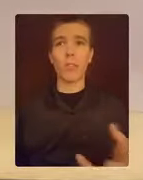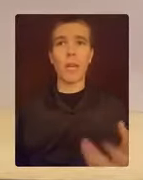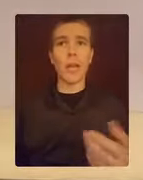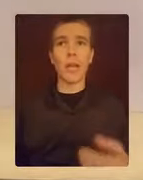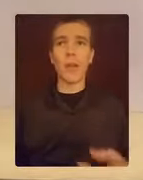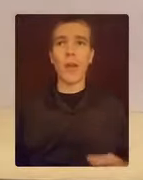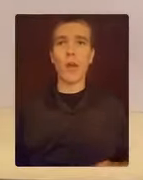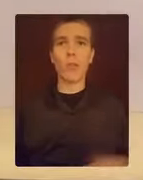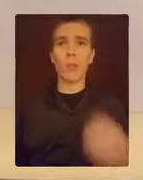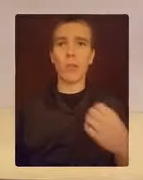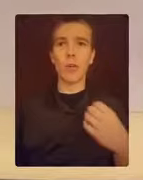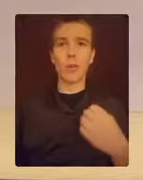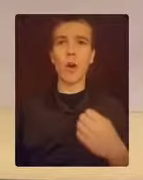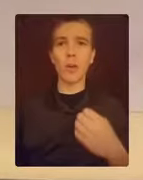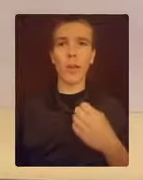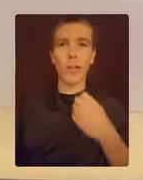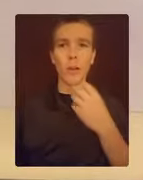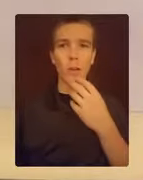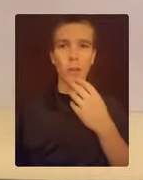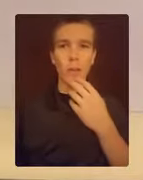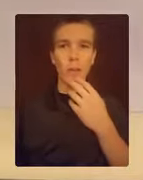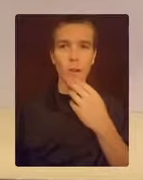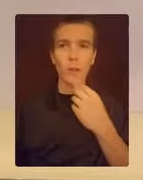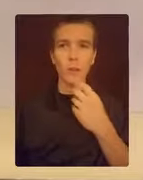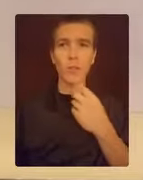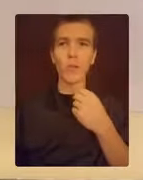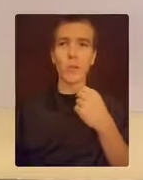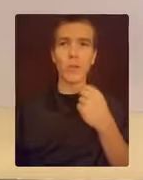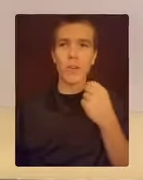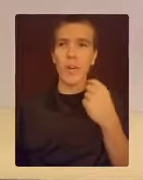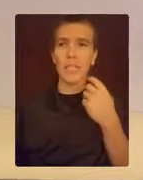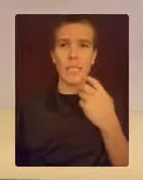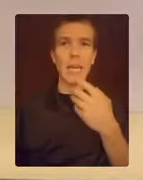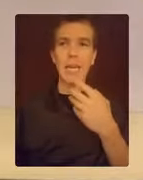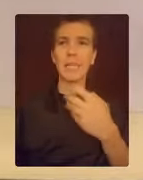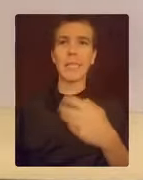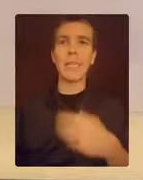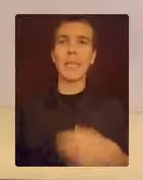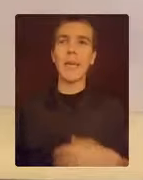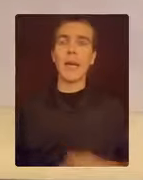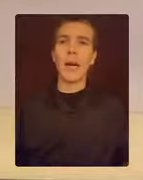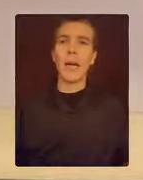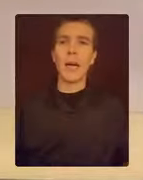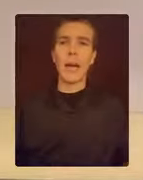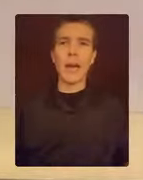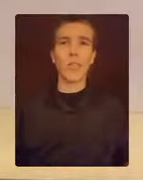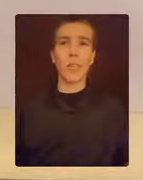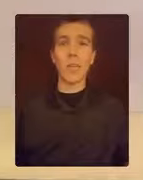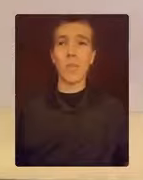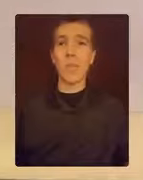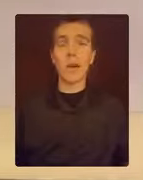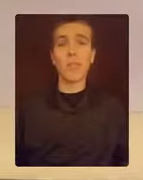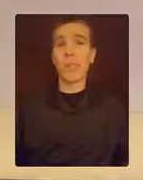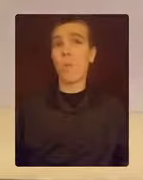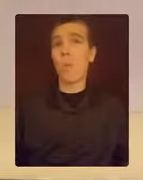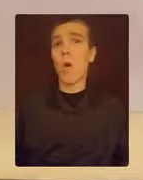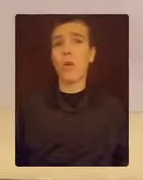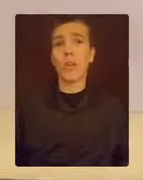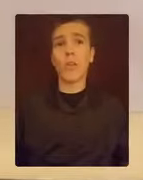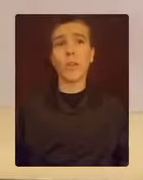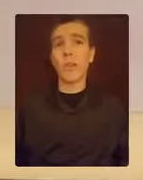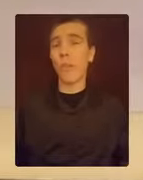are standing there, or they're talking, and their lips are moving, but they're not saying anything. And I'll see them. I might see